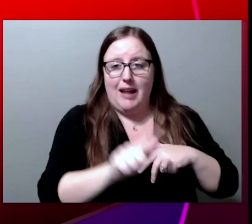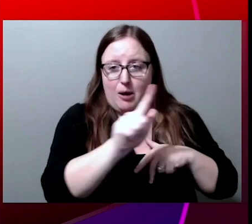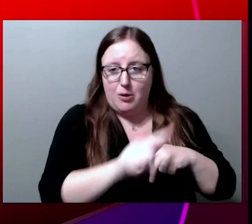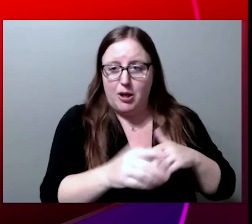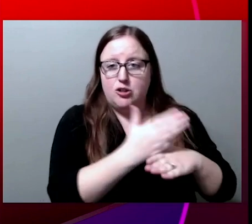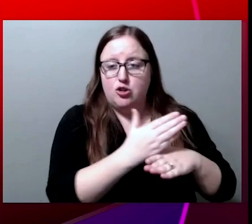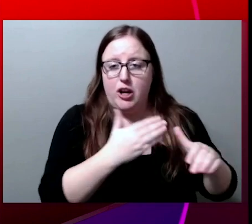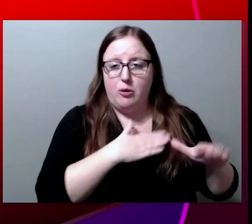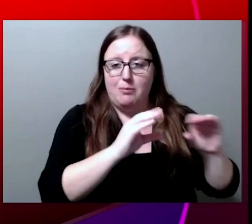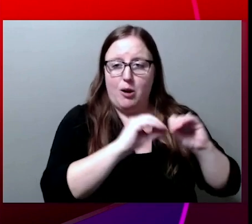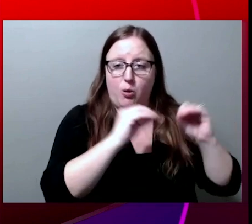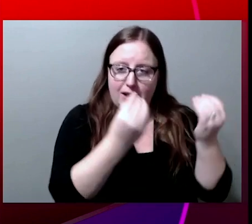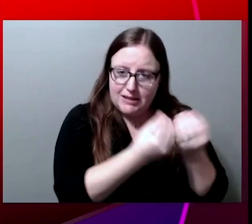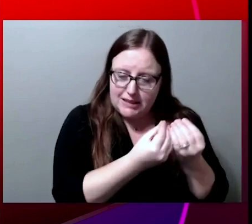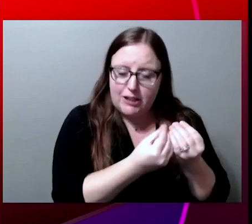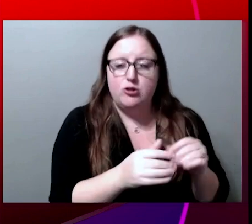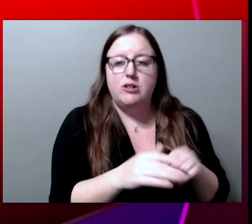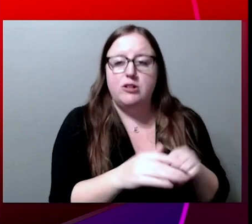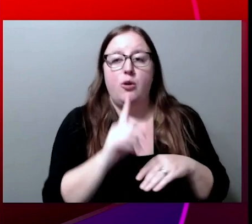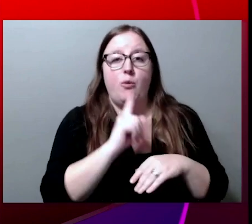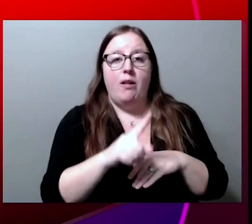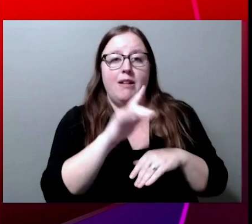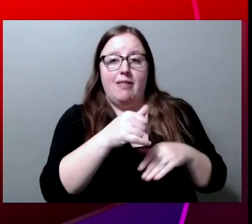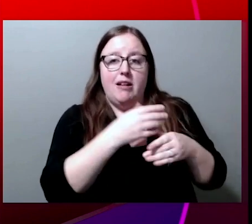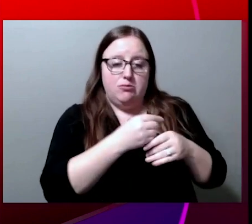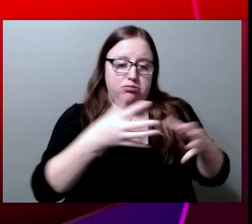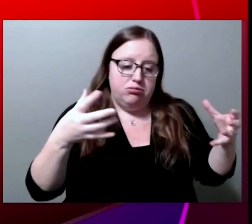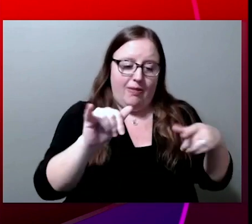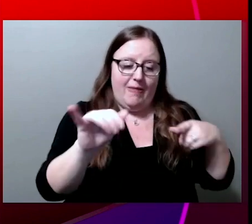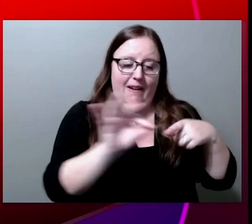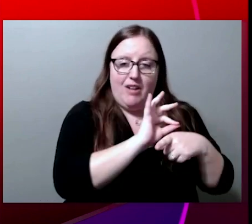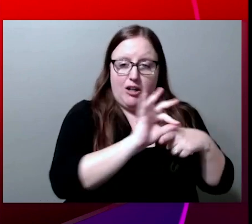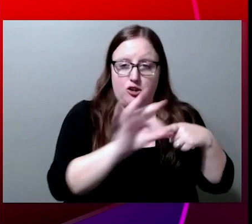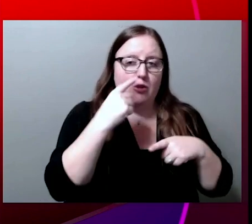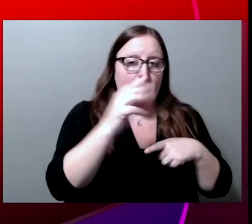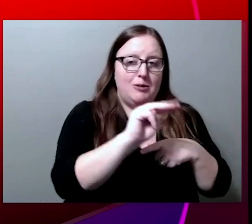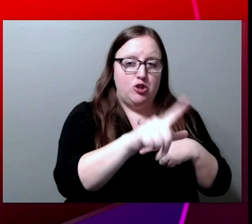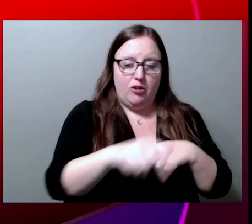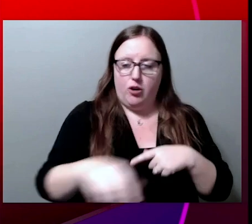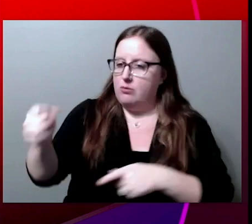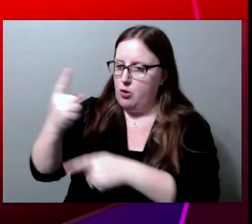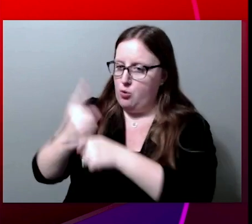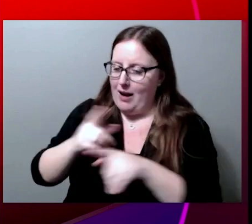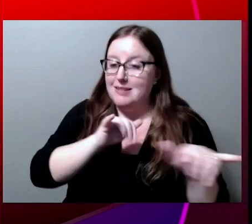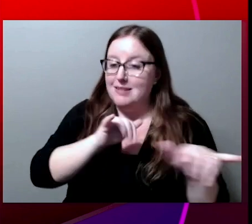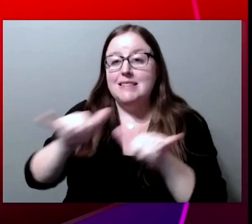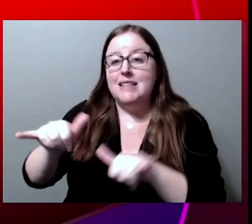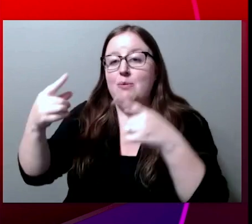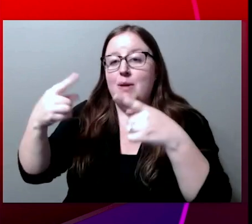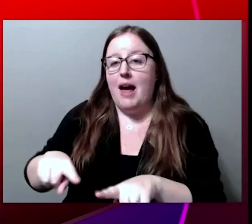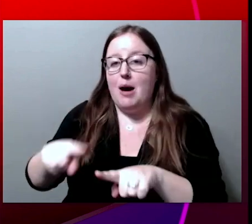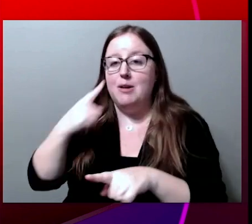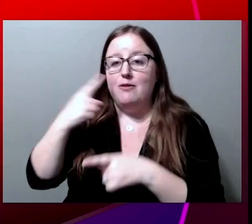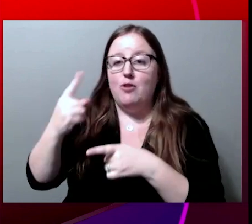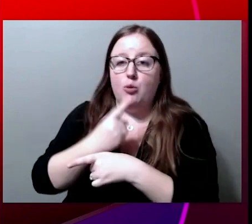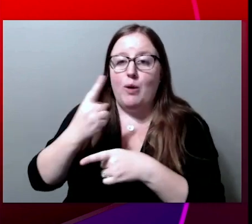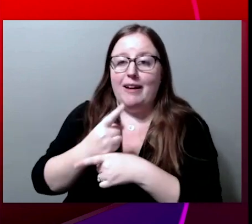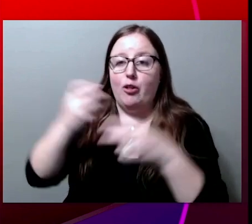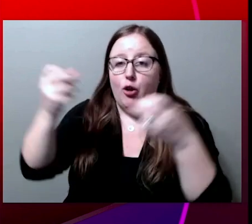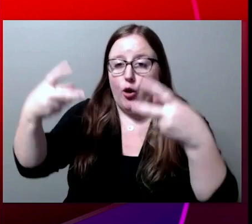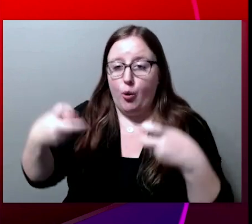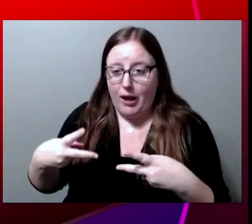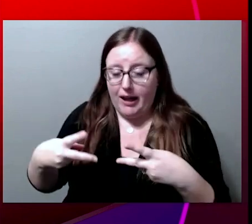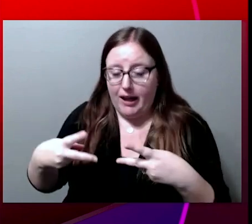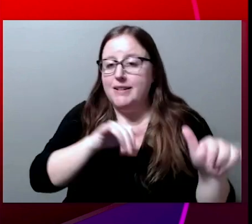of common functions, etc. This is kind of extending that concept to machine learning. Same thing happened in regular coding, and same